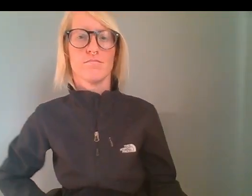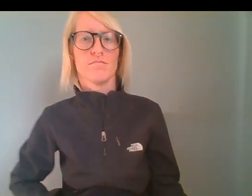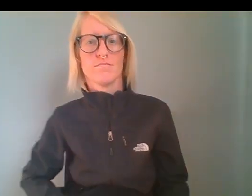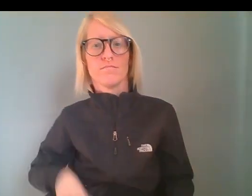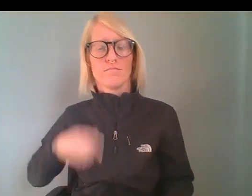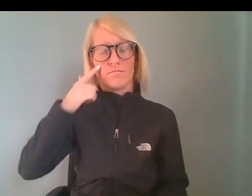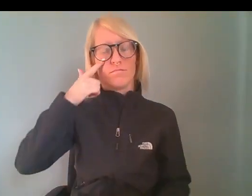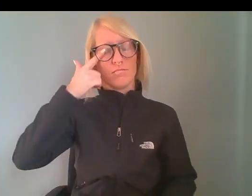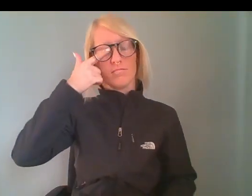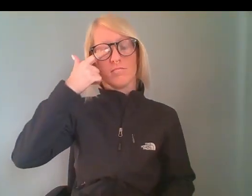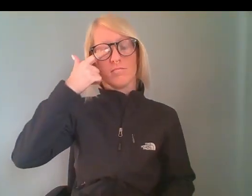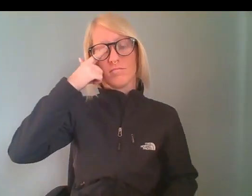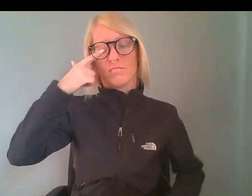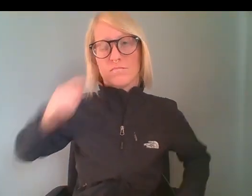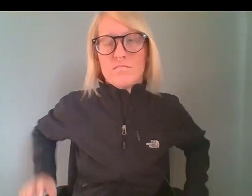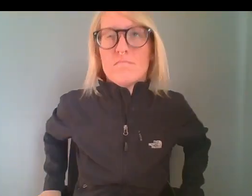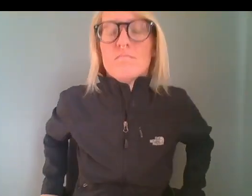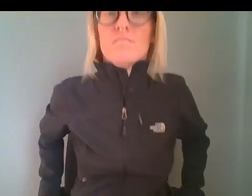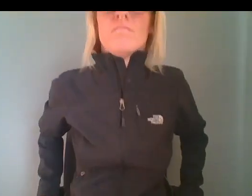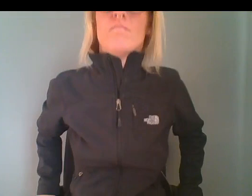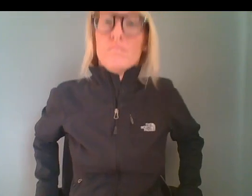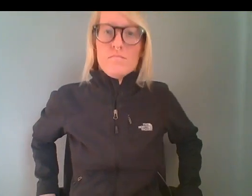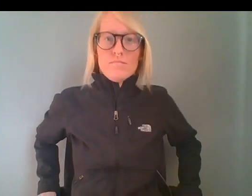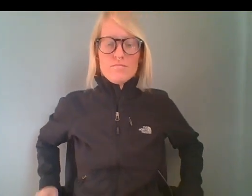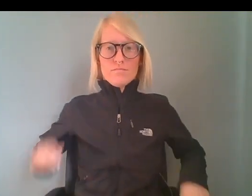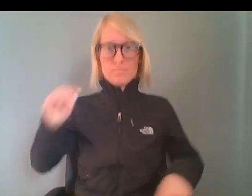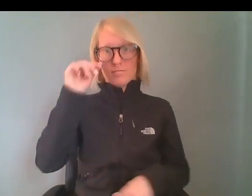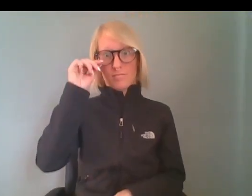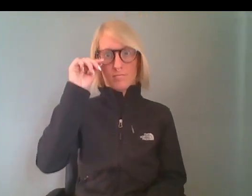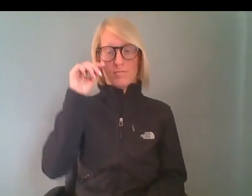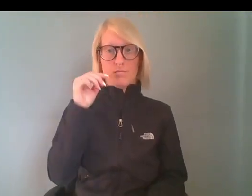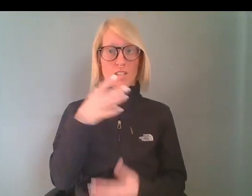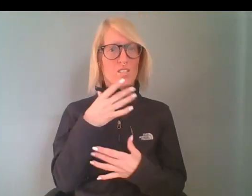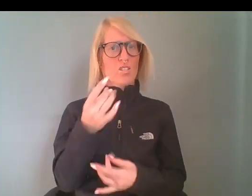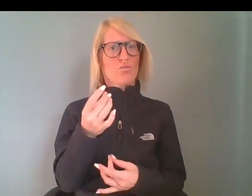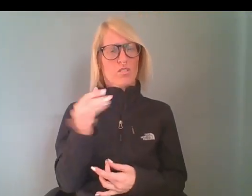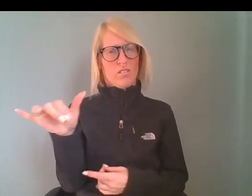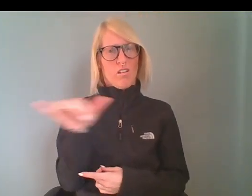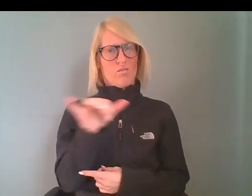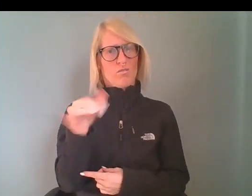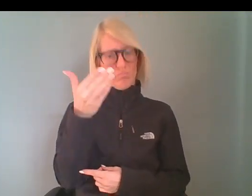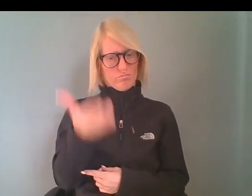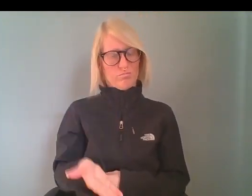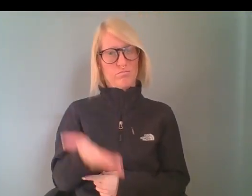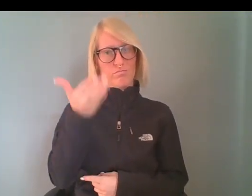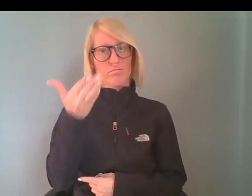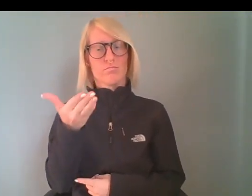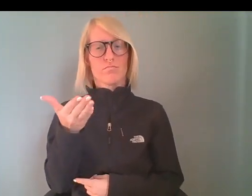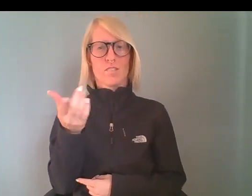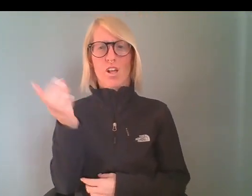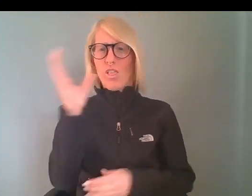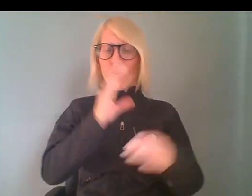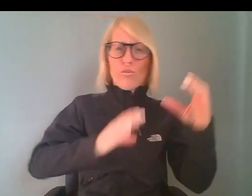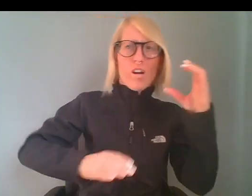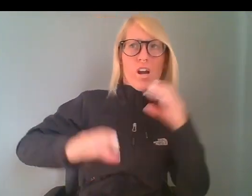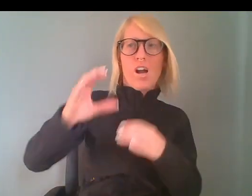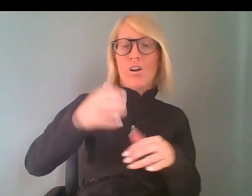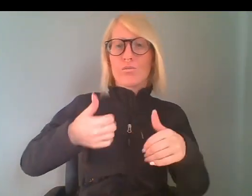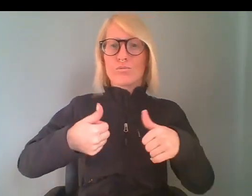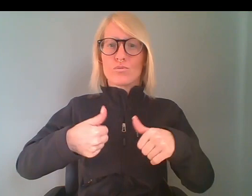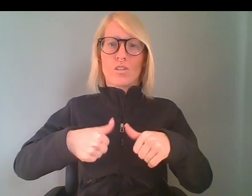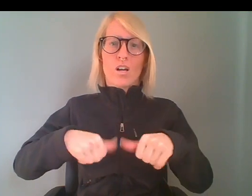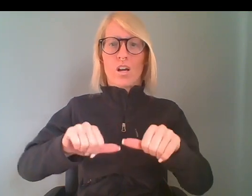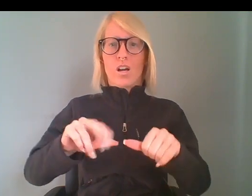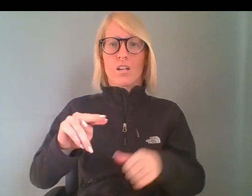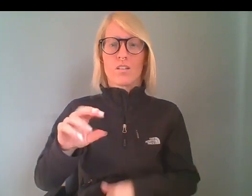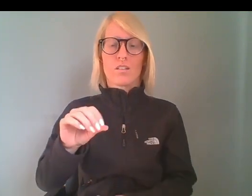on there quite a bit, and Charleston Park. So that's just kind of interesting too, if you want to, again, poke around, see what nonprofits are doing with Twitter.